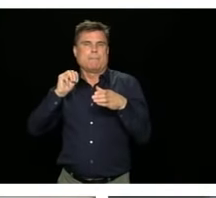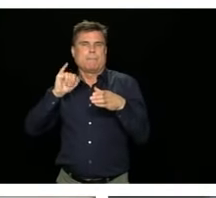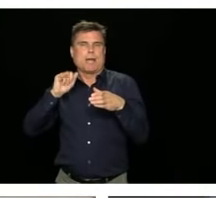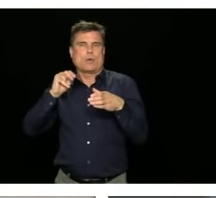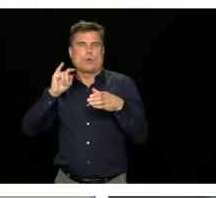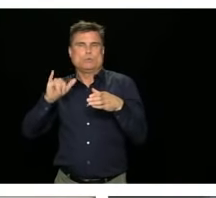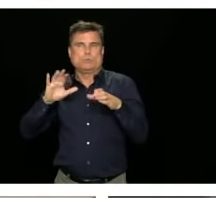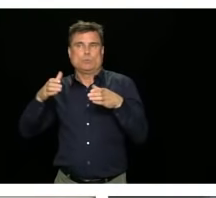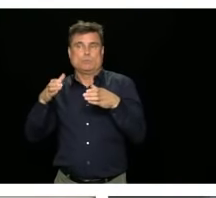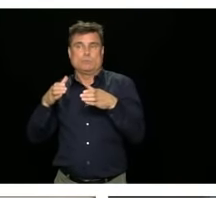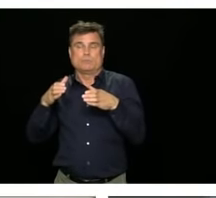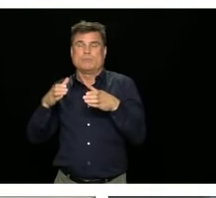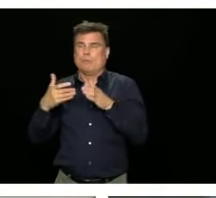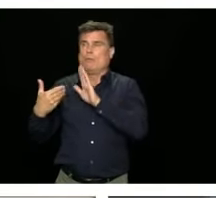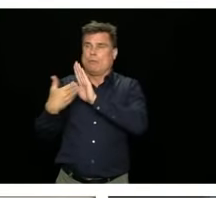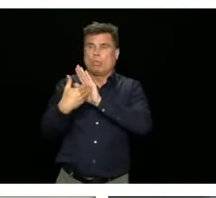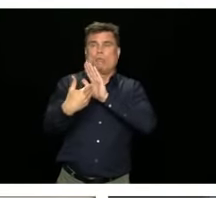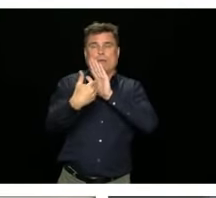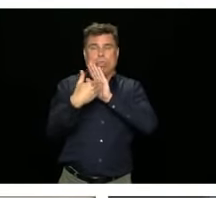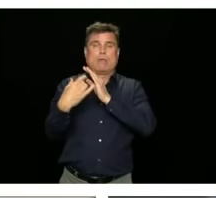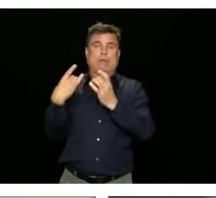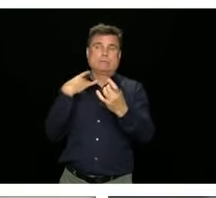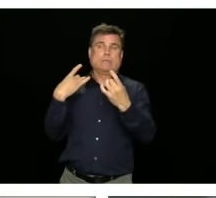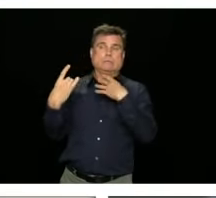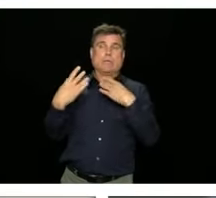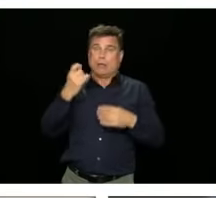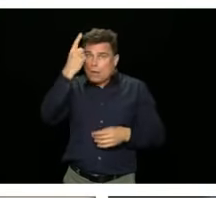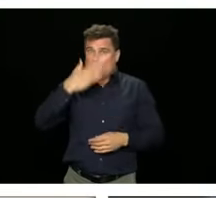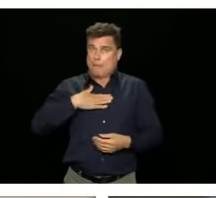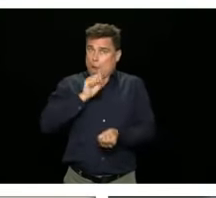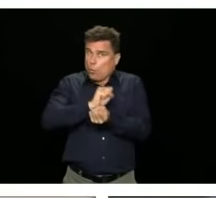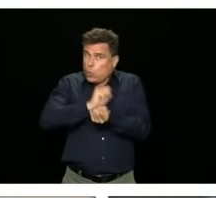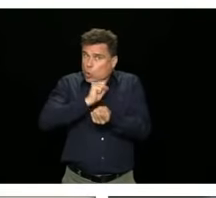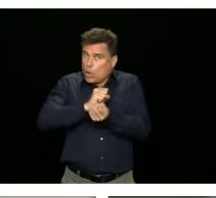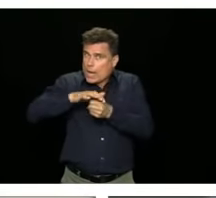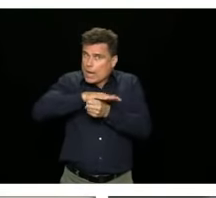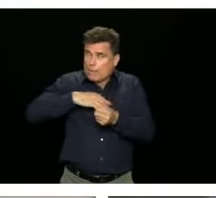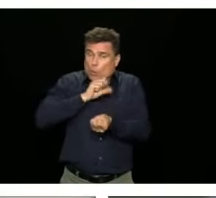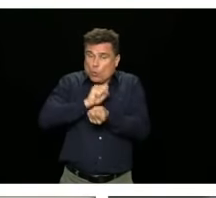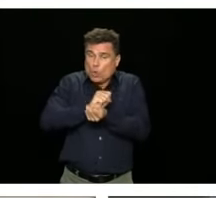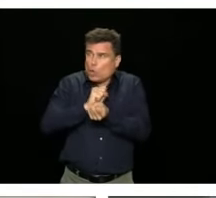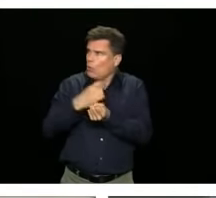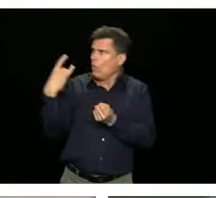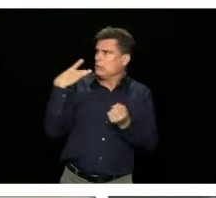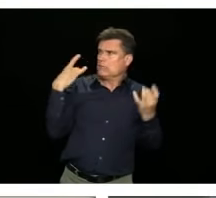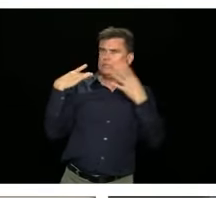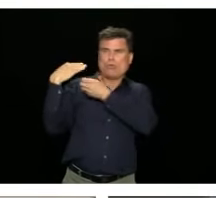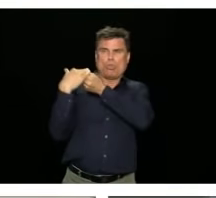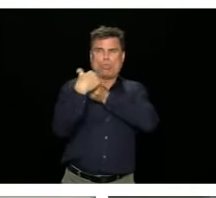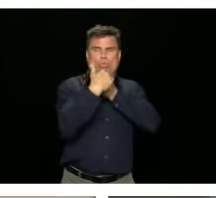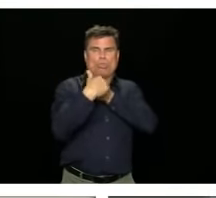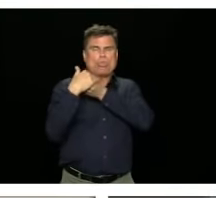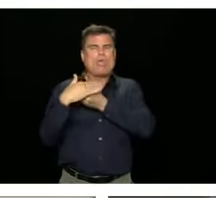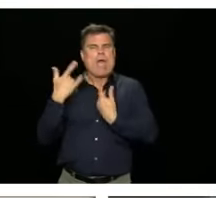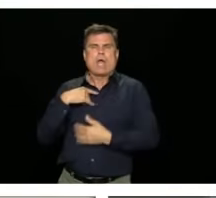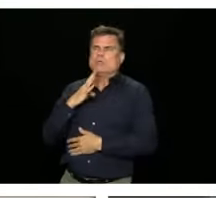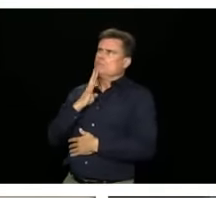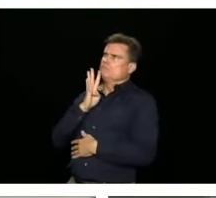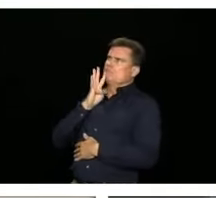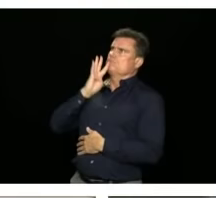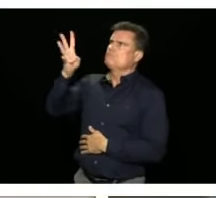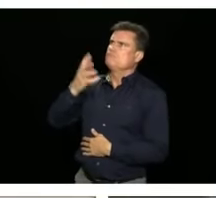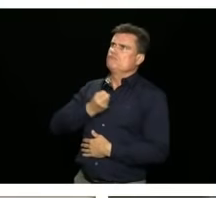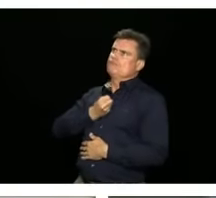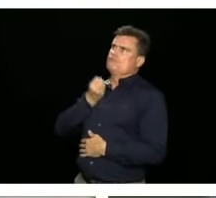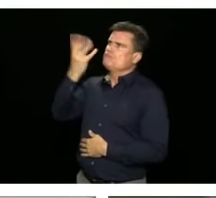you. I'm going to start by prefacing what I'm going to say with the fact that it's not legal advice. As